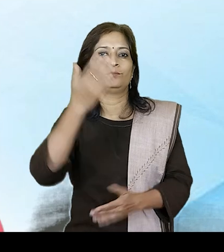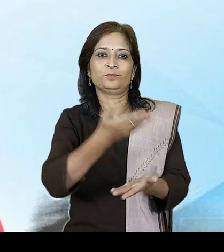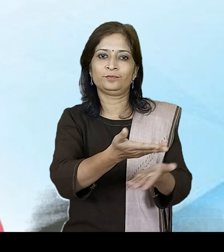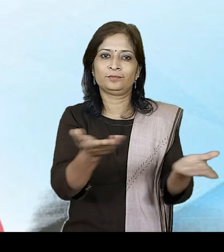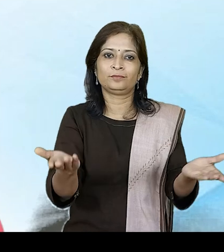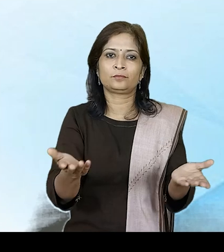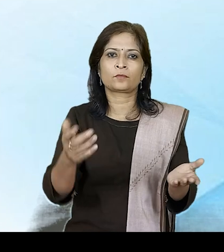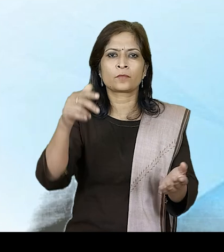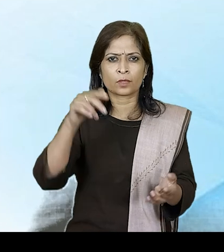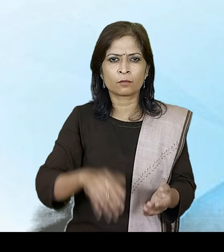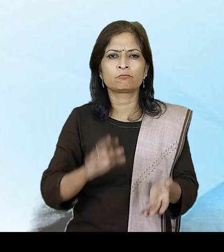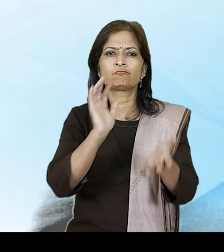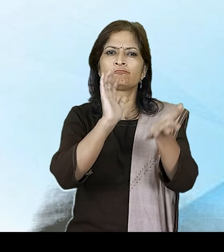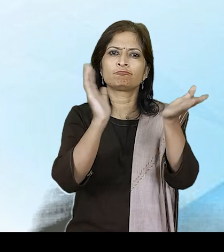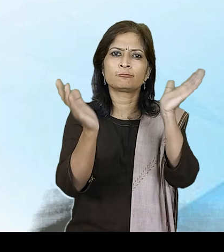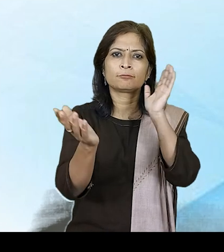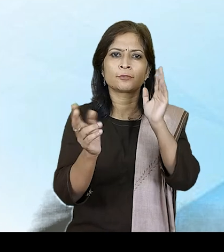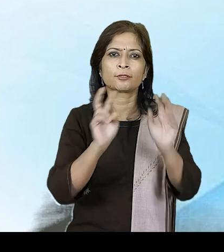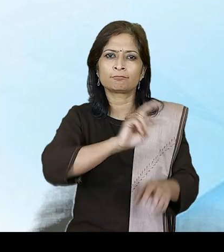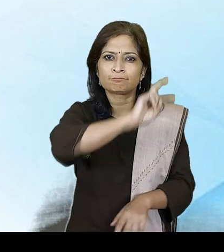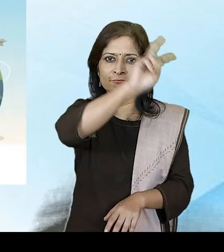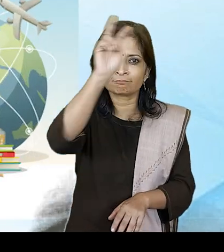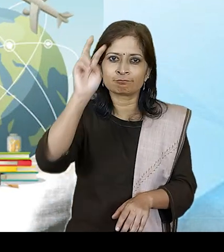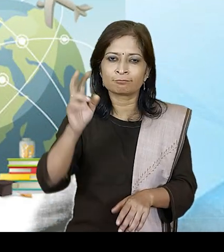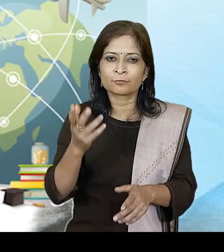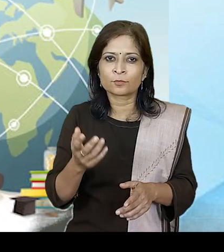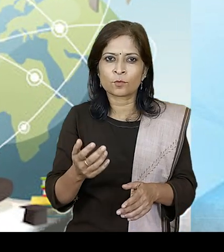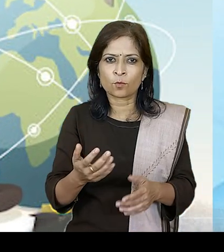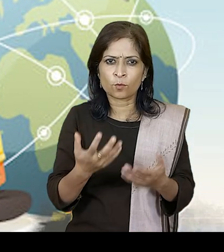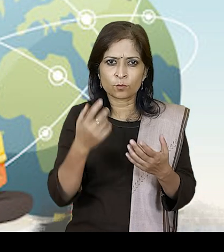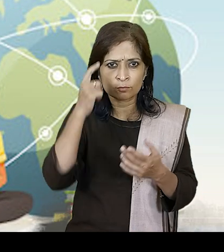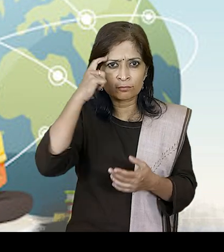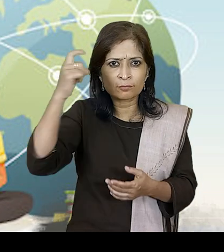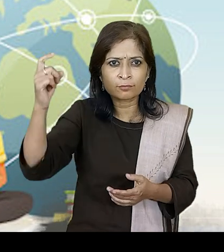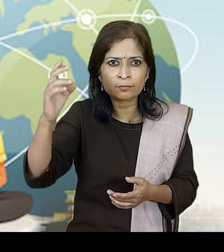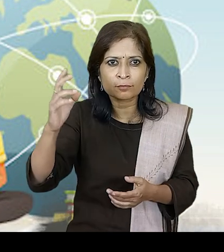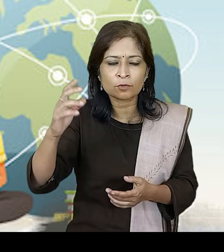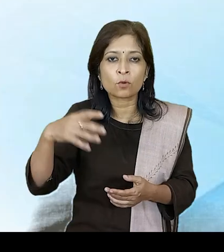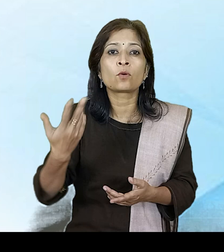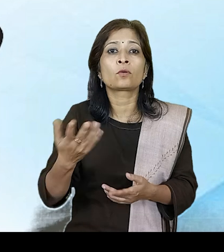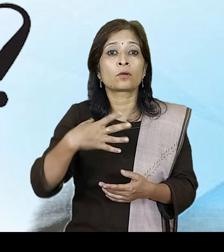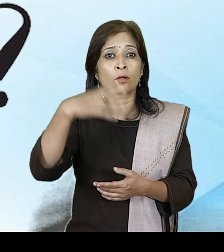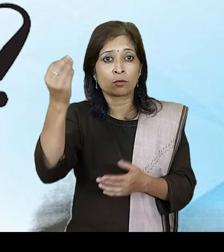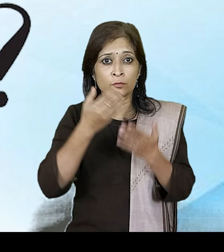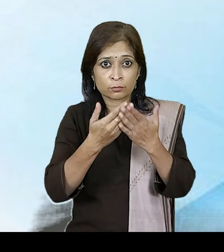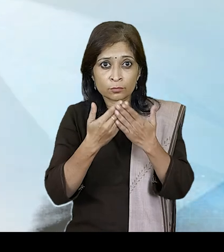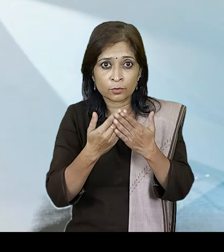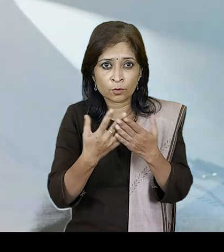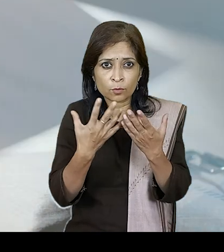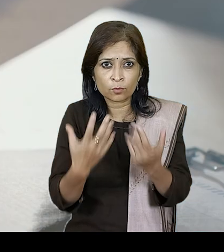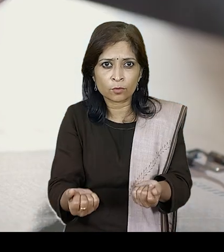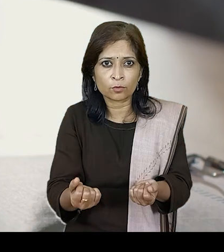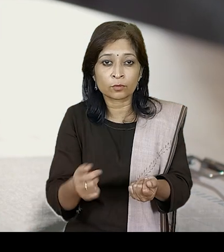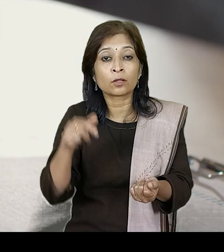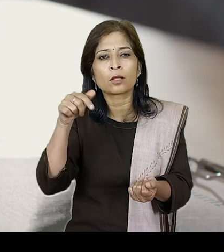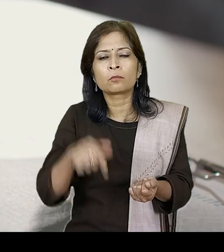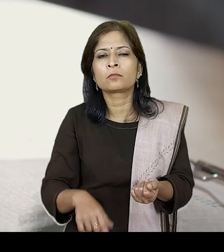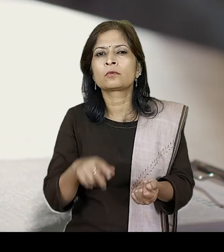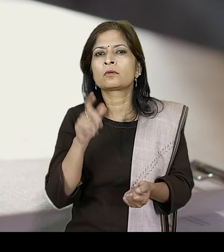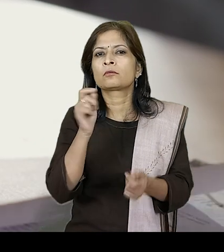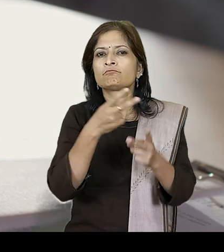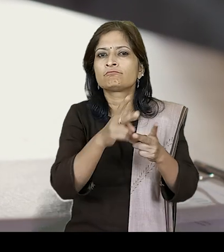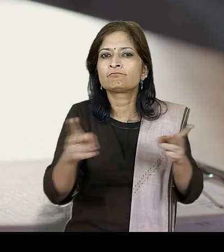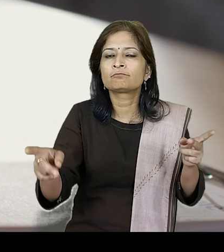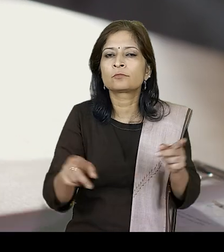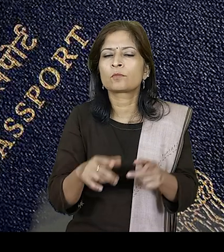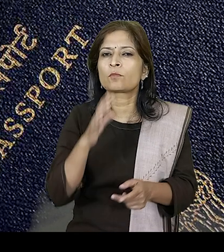Hello everyone. Ever dream of traveling the world or planning to study abroad? Do you know which is the most important document